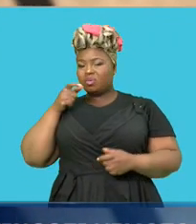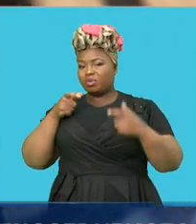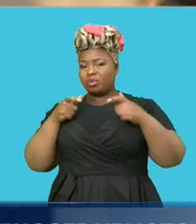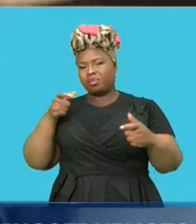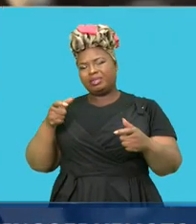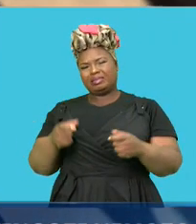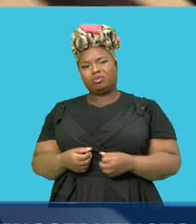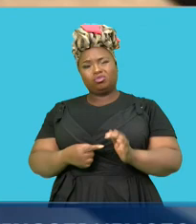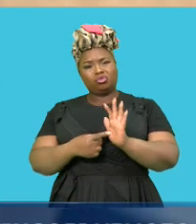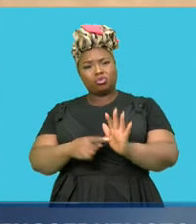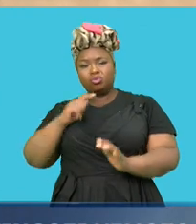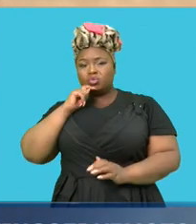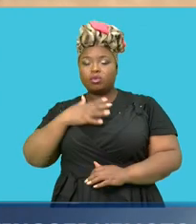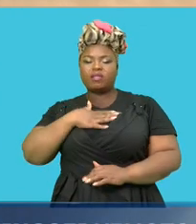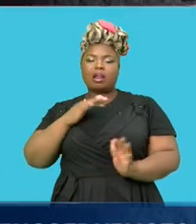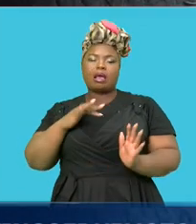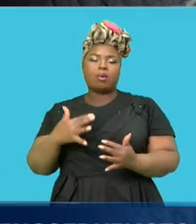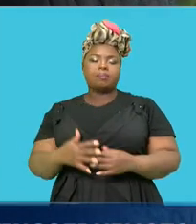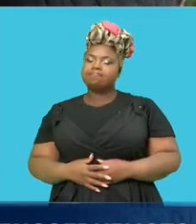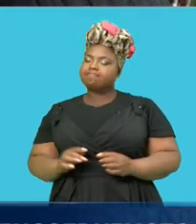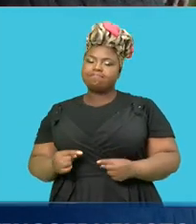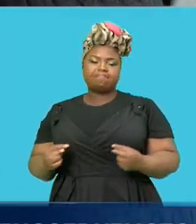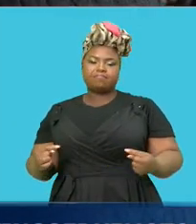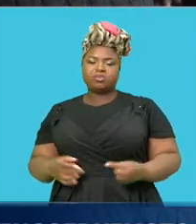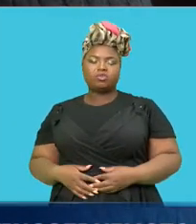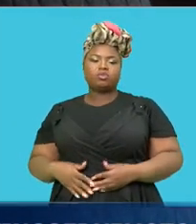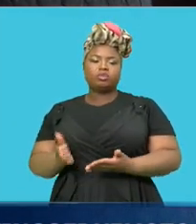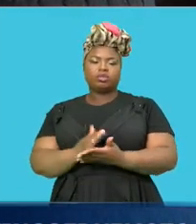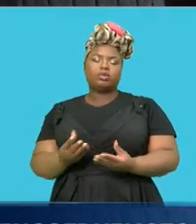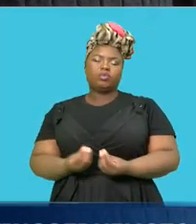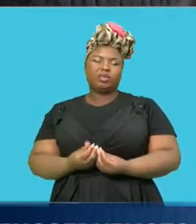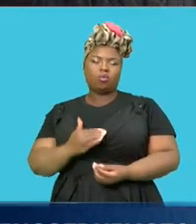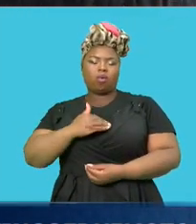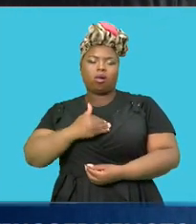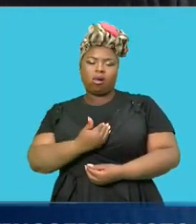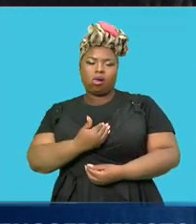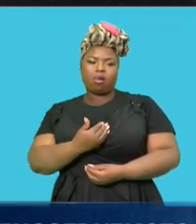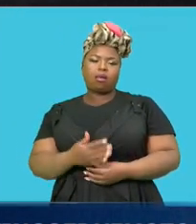sorrow. We share in your grief the pain.